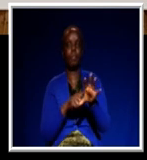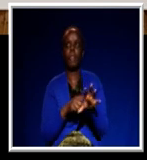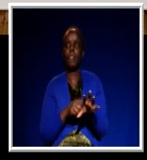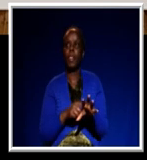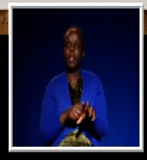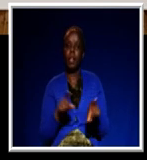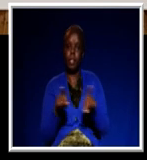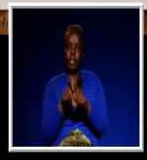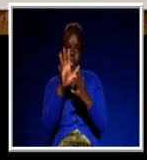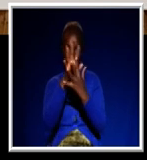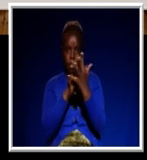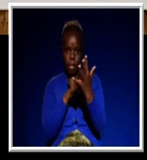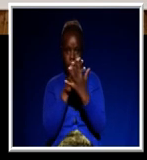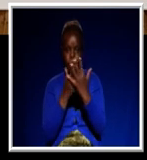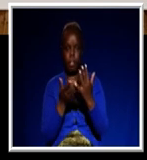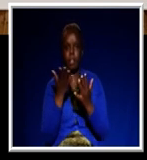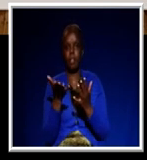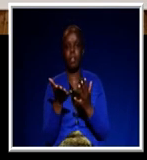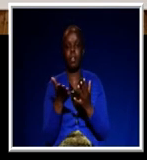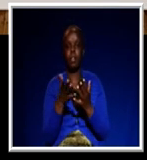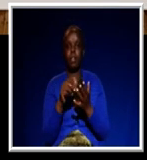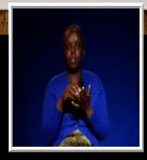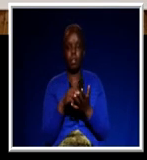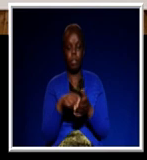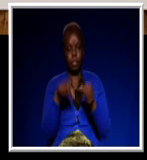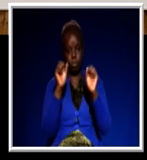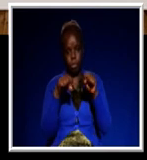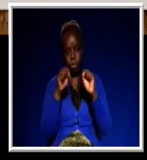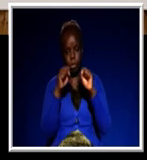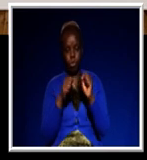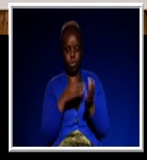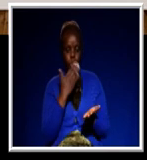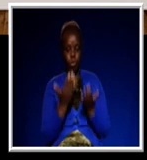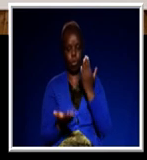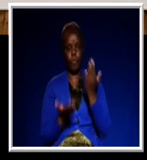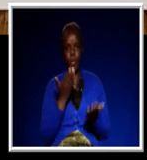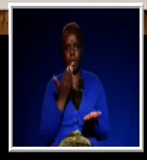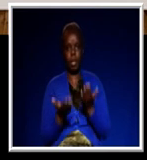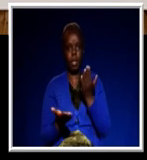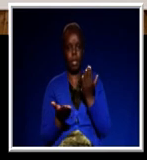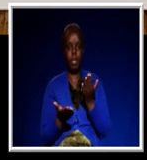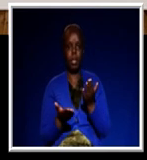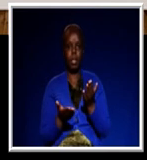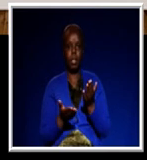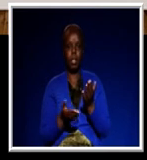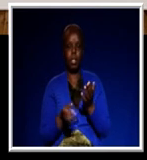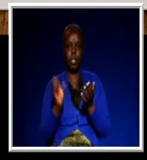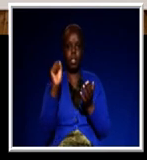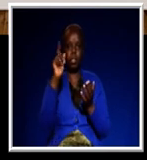In that graph, we are going to be able to compare the rate at